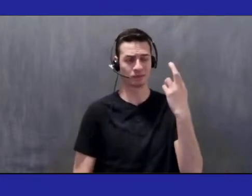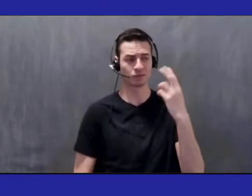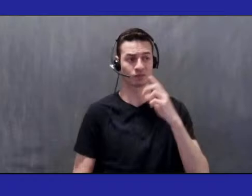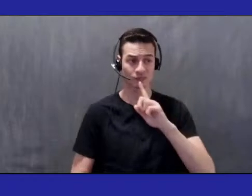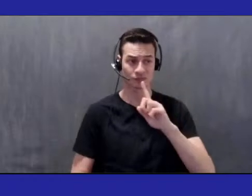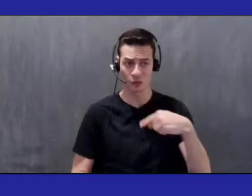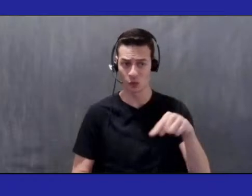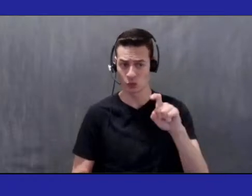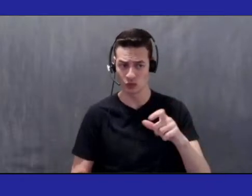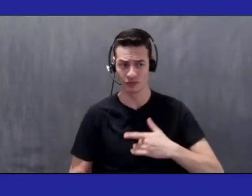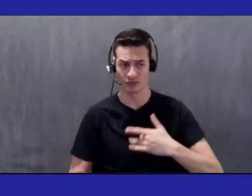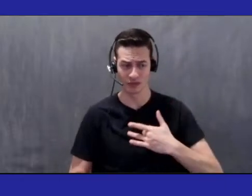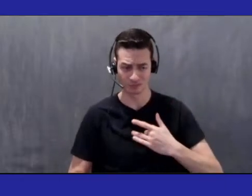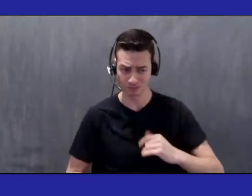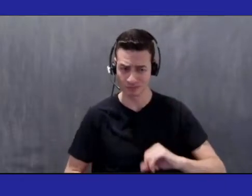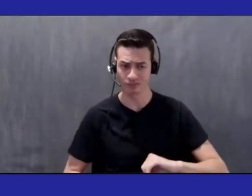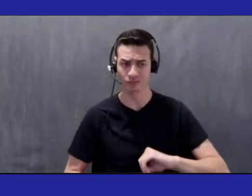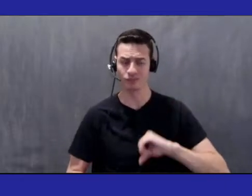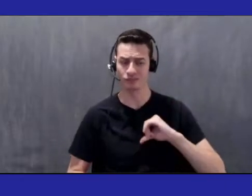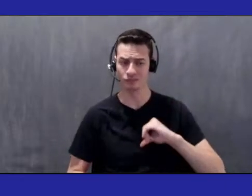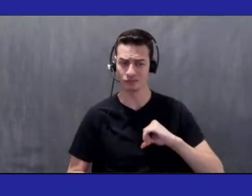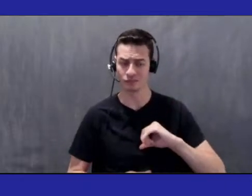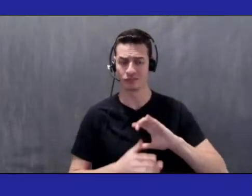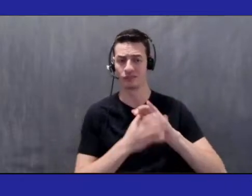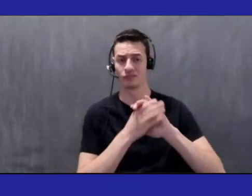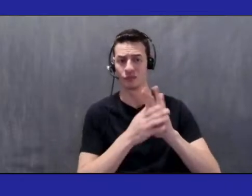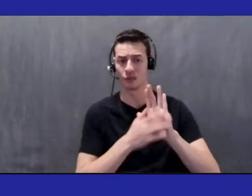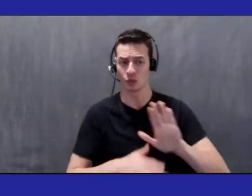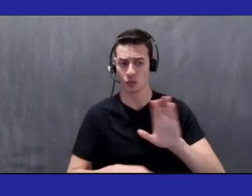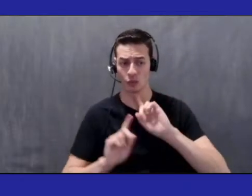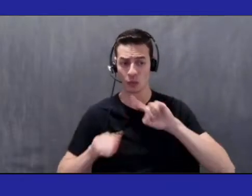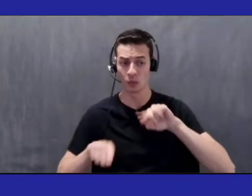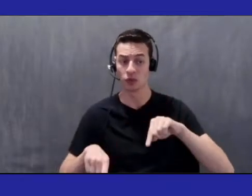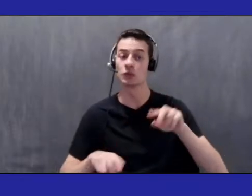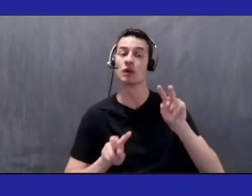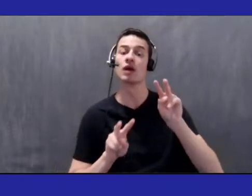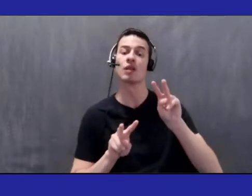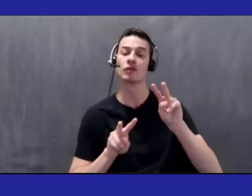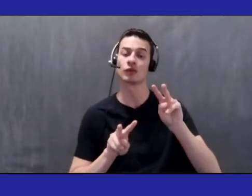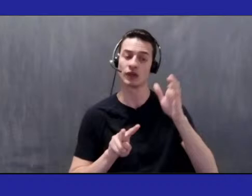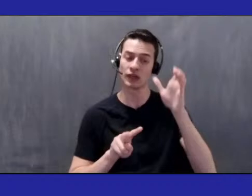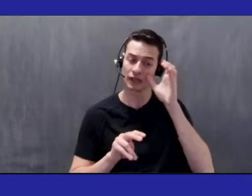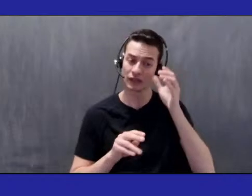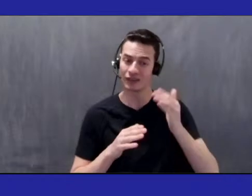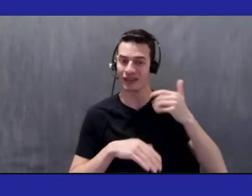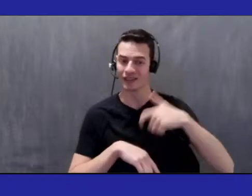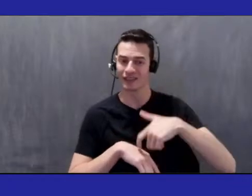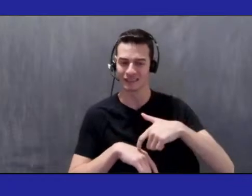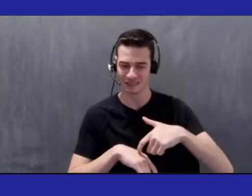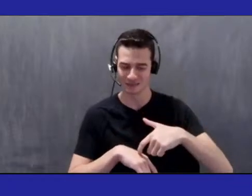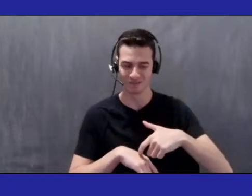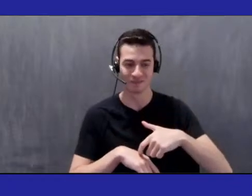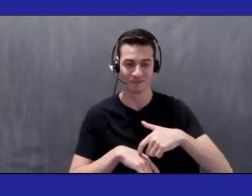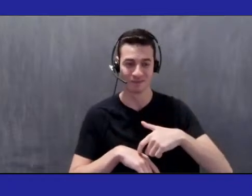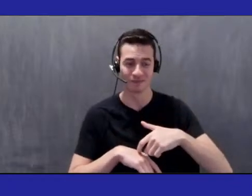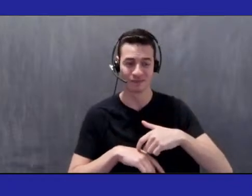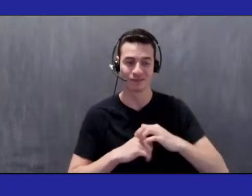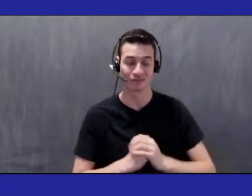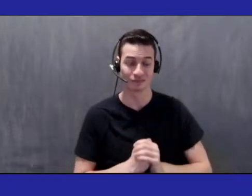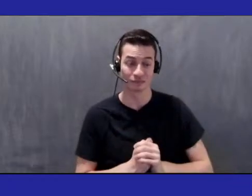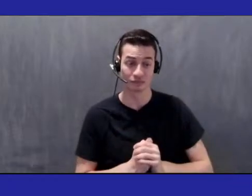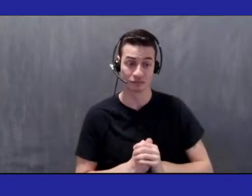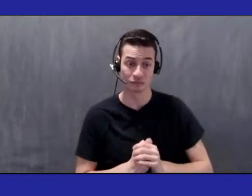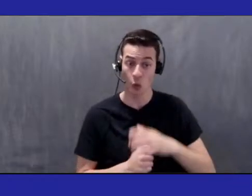be congratulated for your reports, and we look forward to hearing you next time as well. Any old